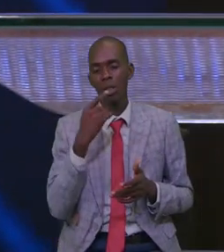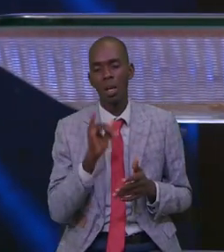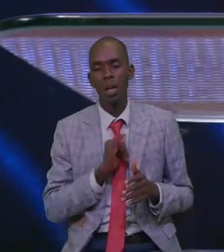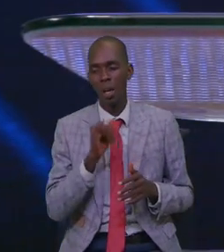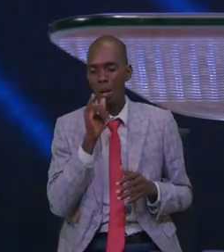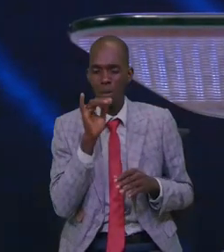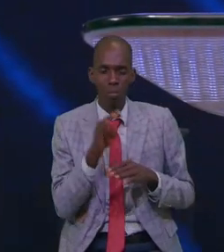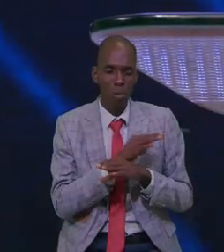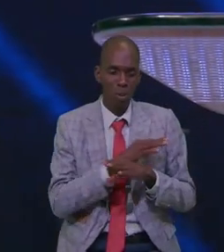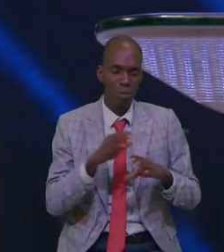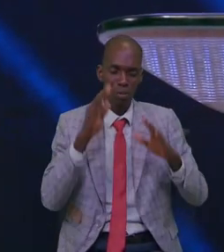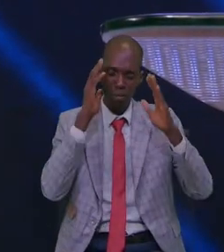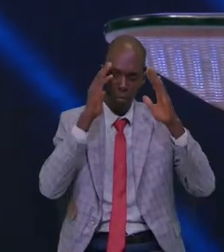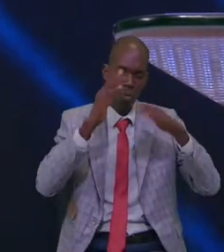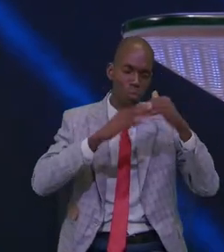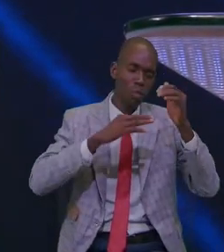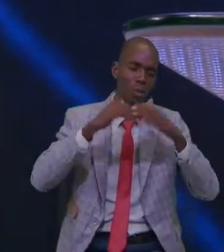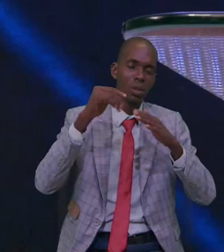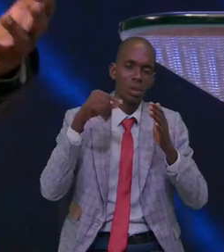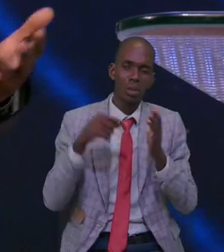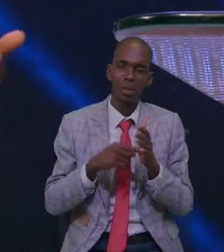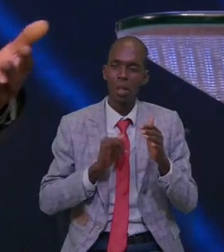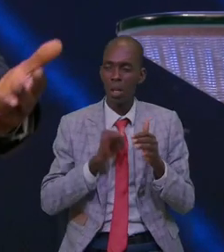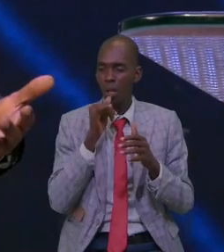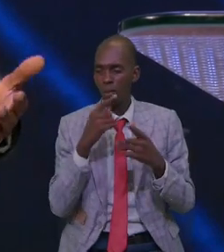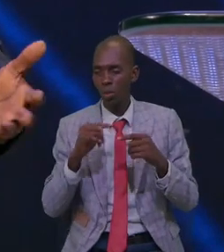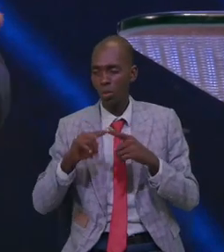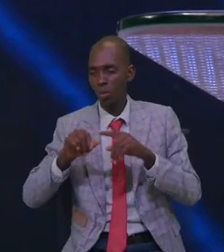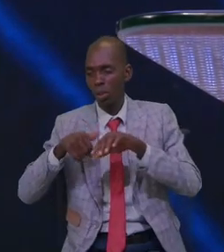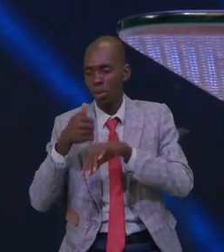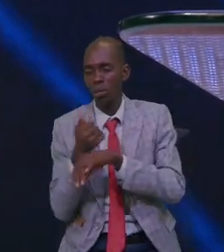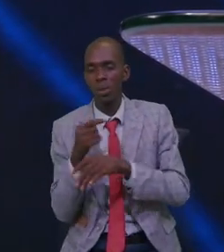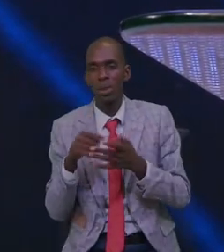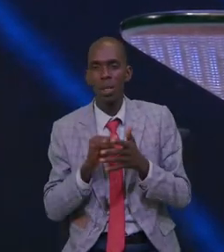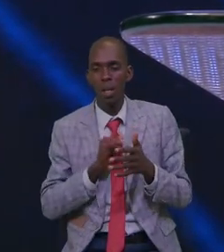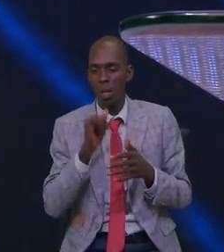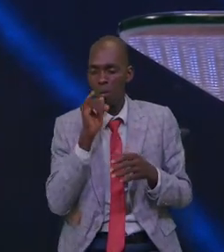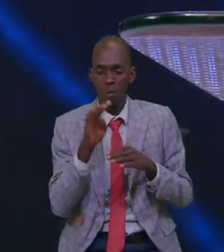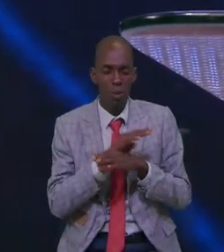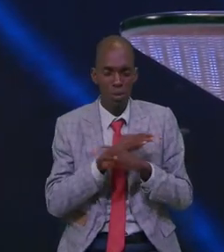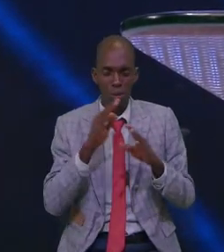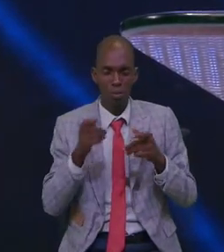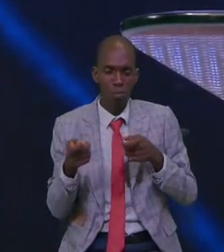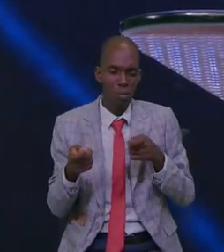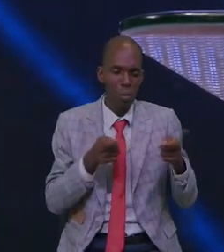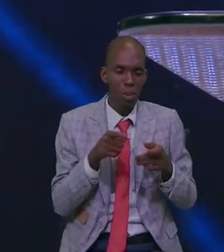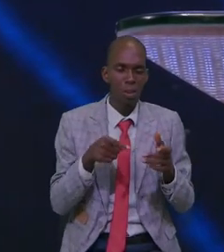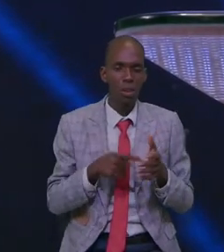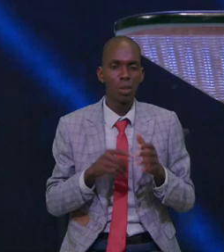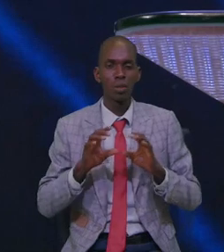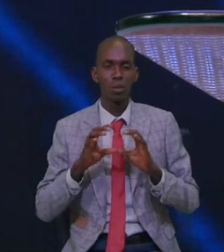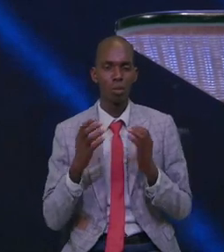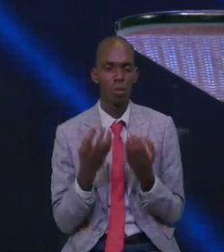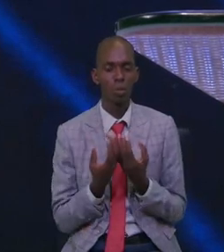I'm busy trying to establish that, I'm busy trying to manage this company, I'm busy trying to build and work on